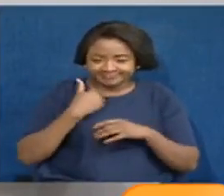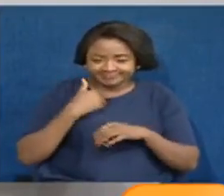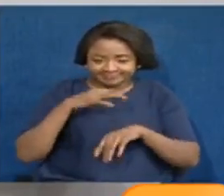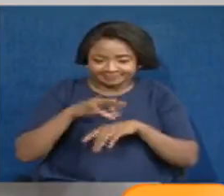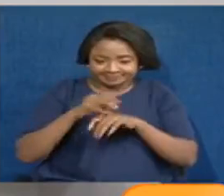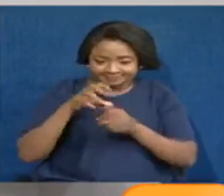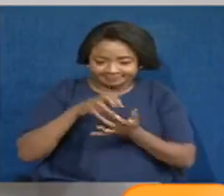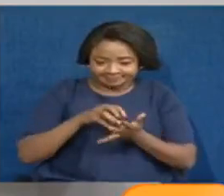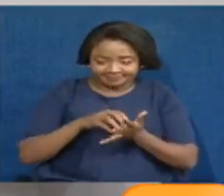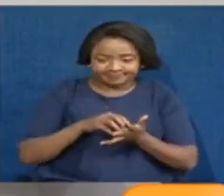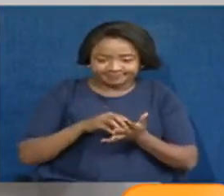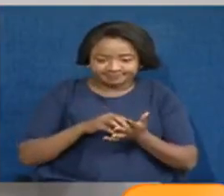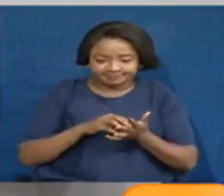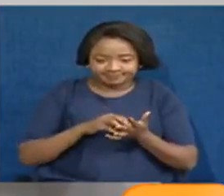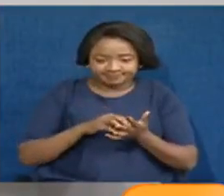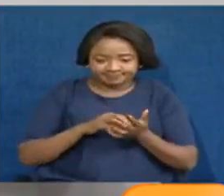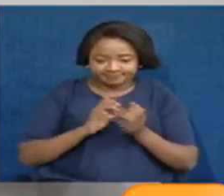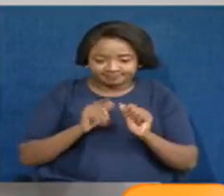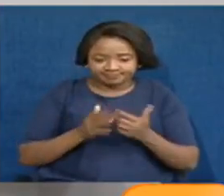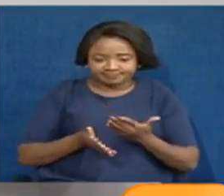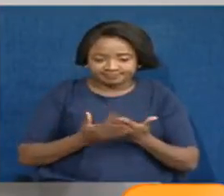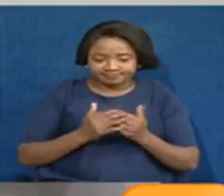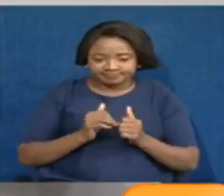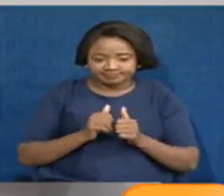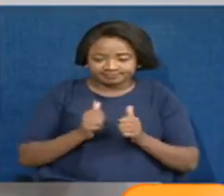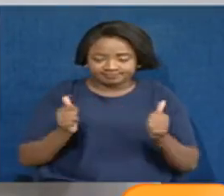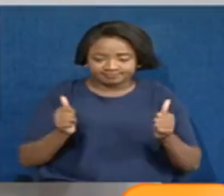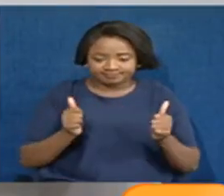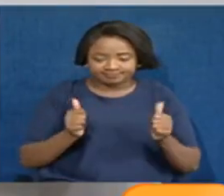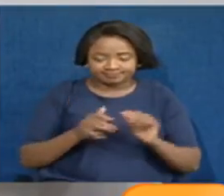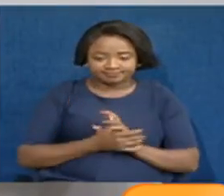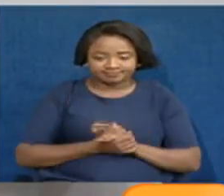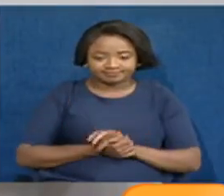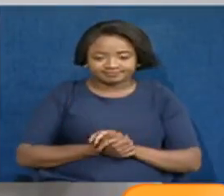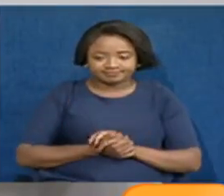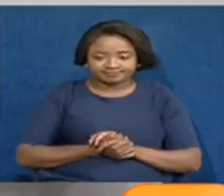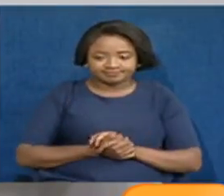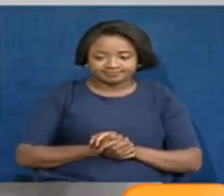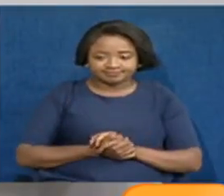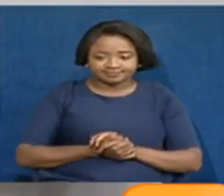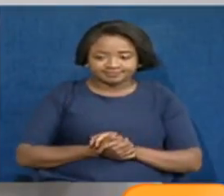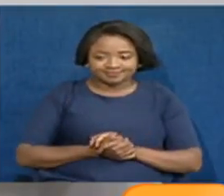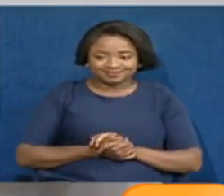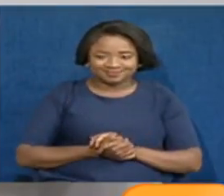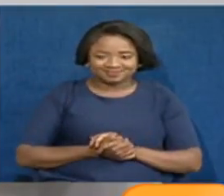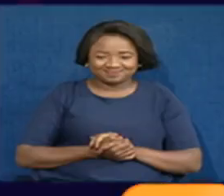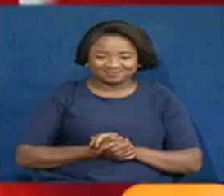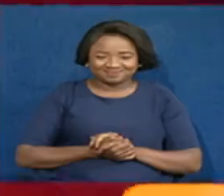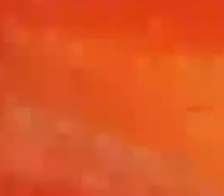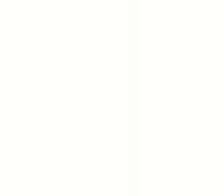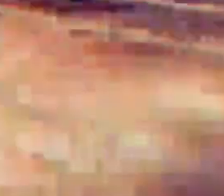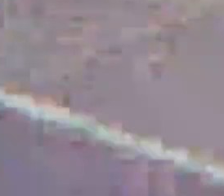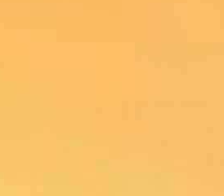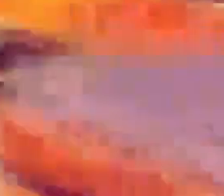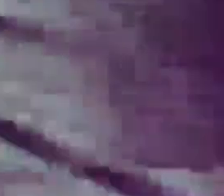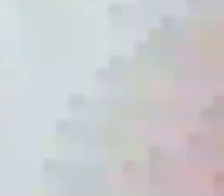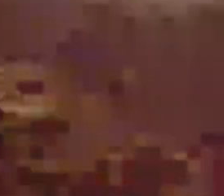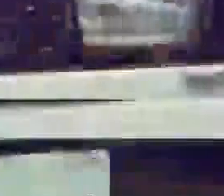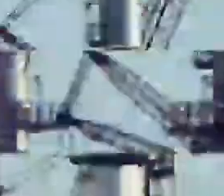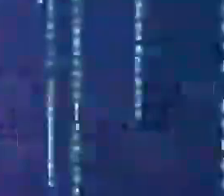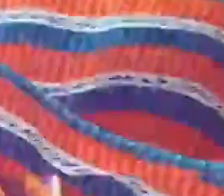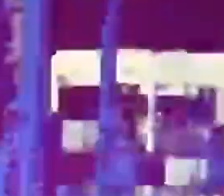they want to treat them. Edward Chaya, Made in Kenya, Citizen TV.